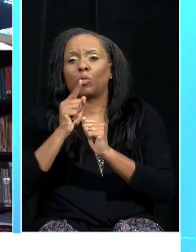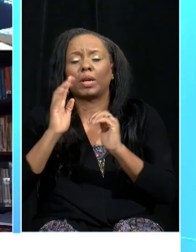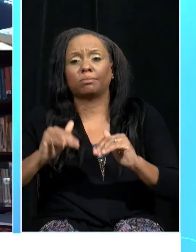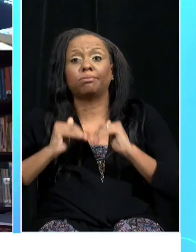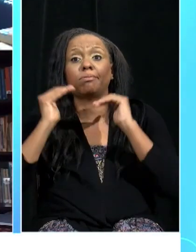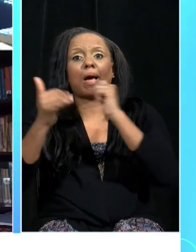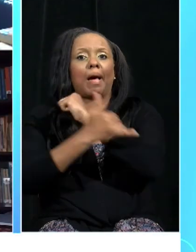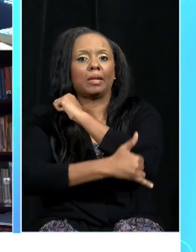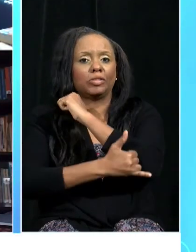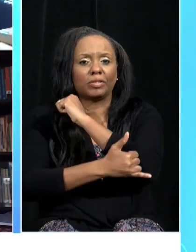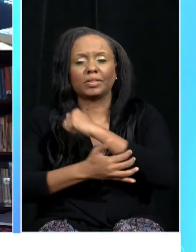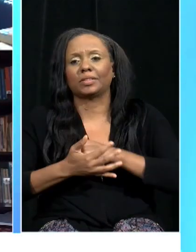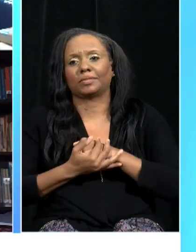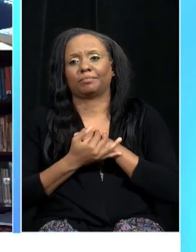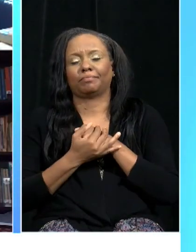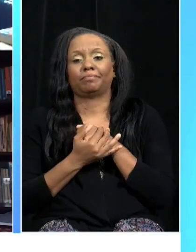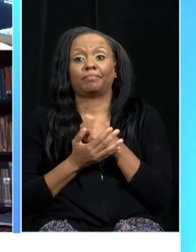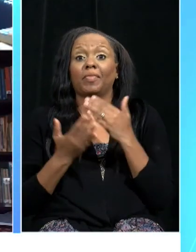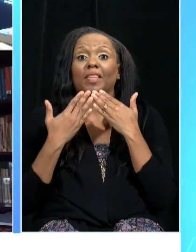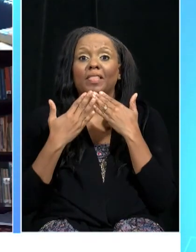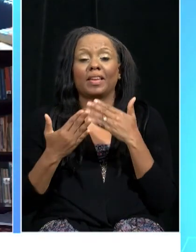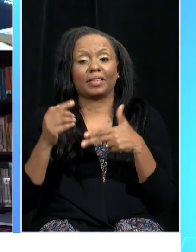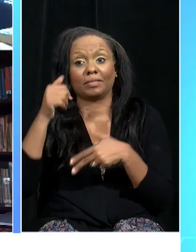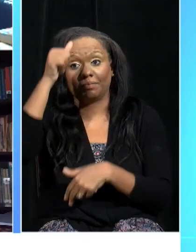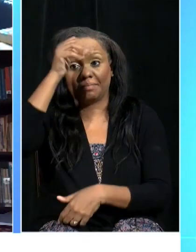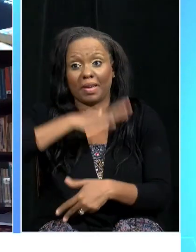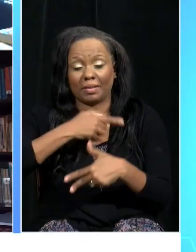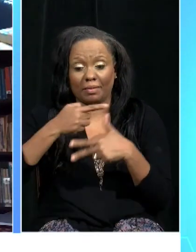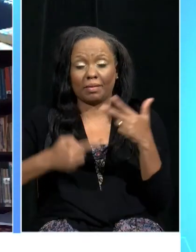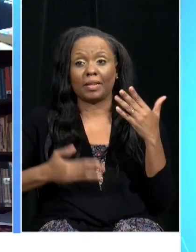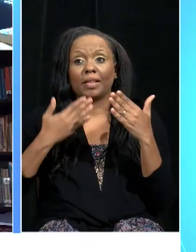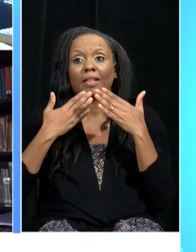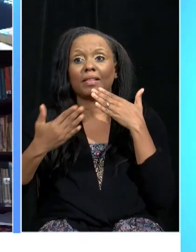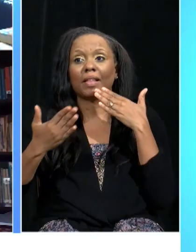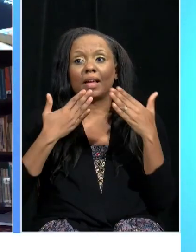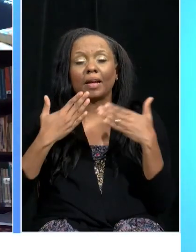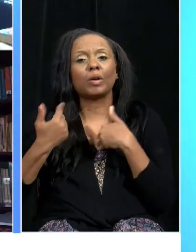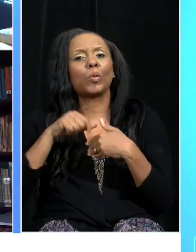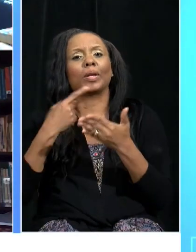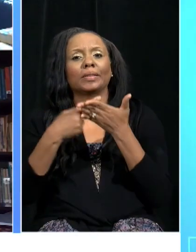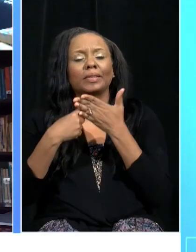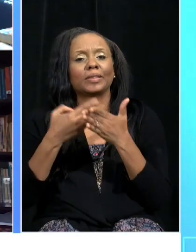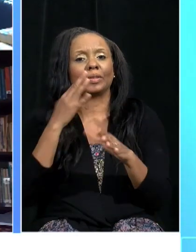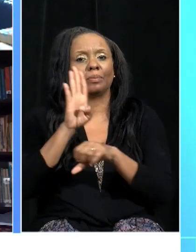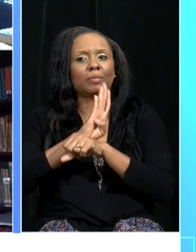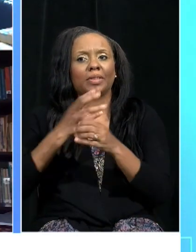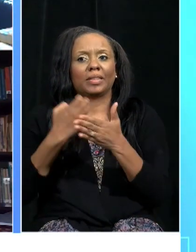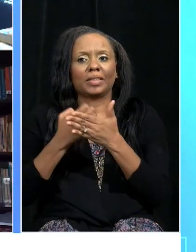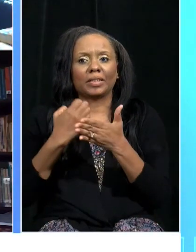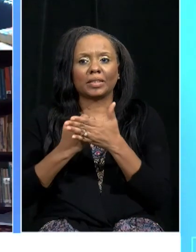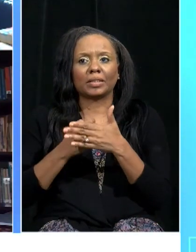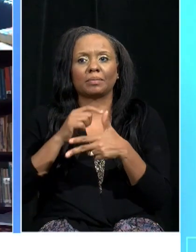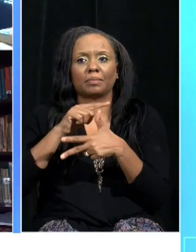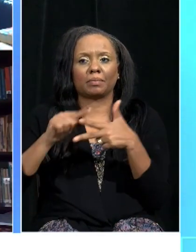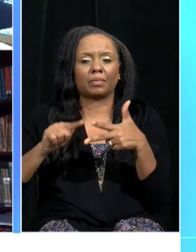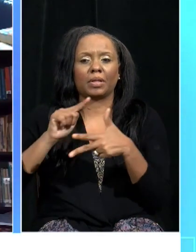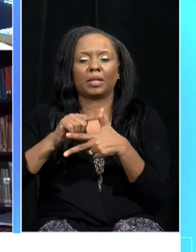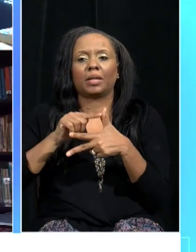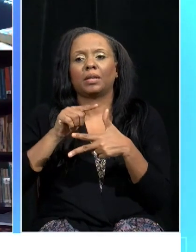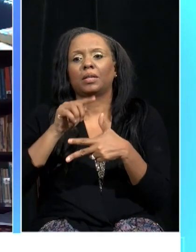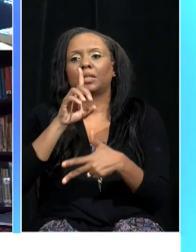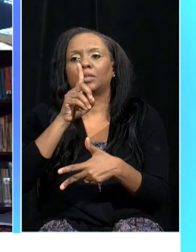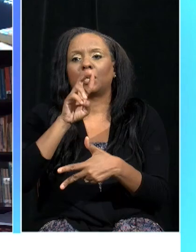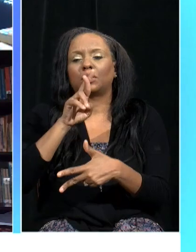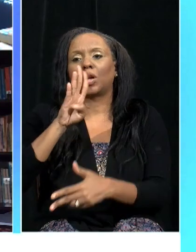much, gentlemen. It has been a pleasure. Today on X-Trail, we looked at the Barbados economy. My guest, Dr. George Brathwaite, a part-time lecturer